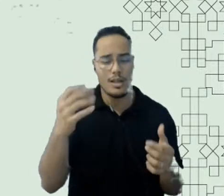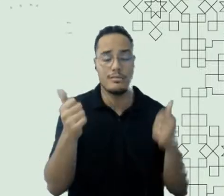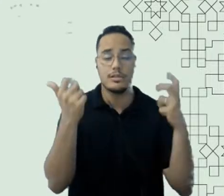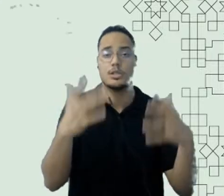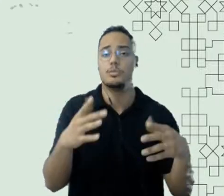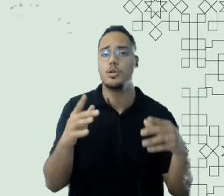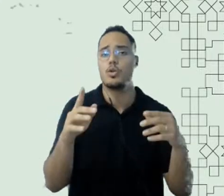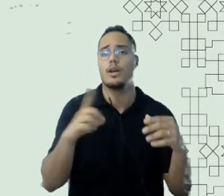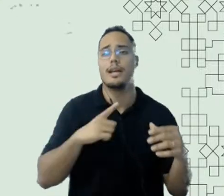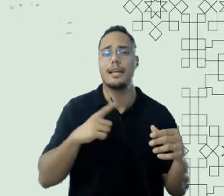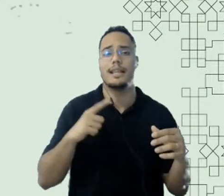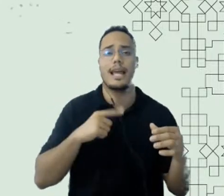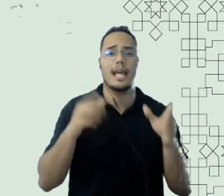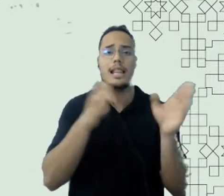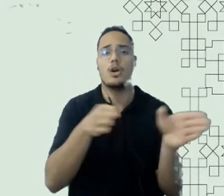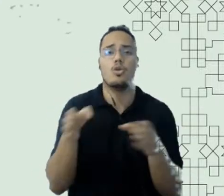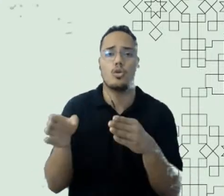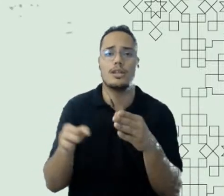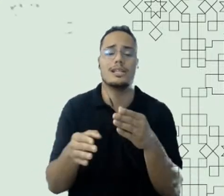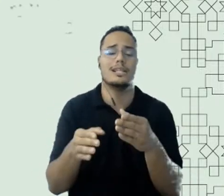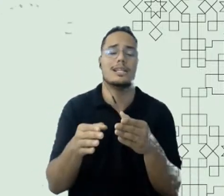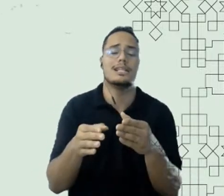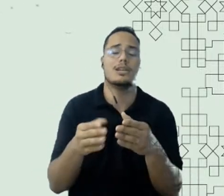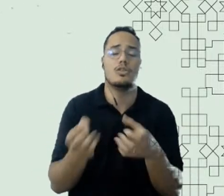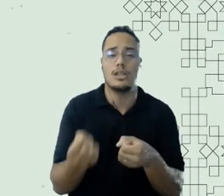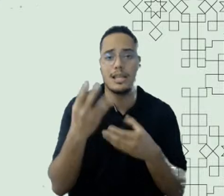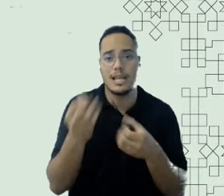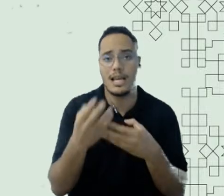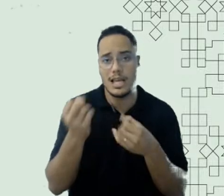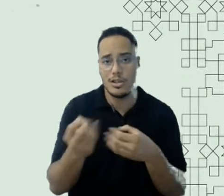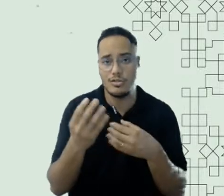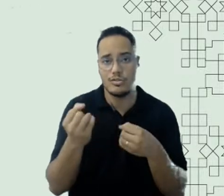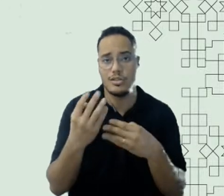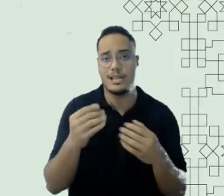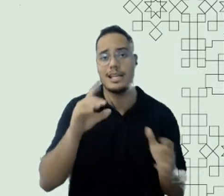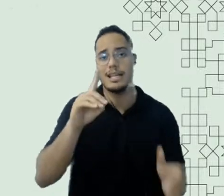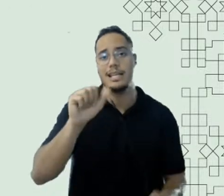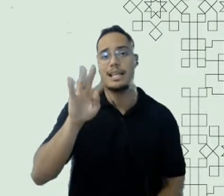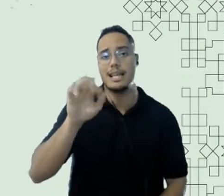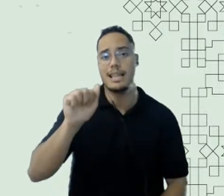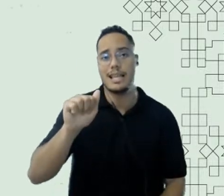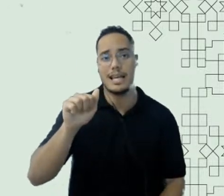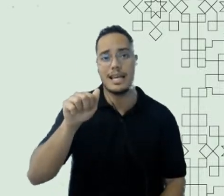I know the first one, the Article 3, if I'm not mistaken, is not